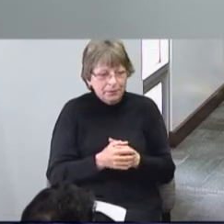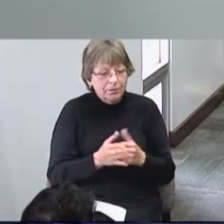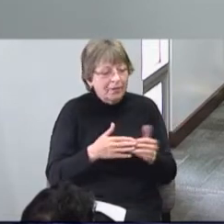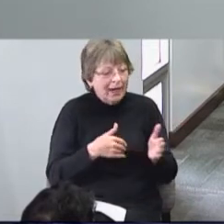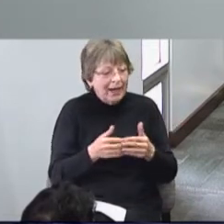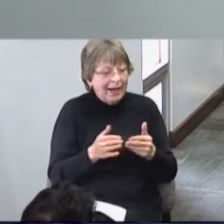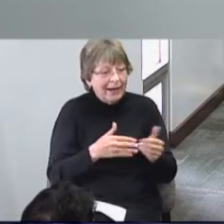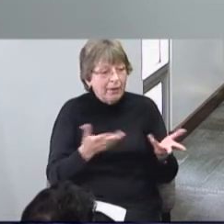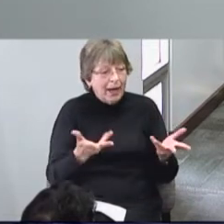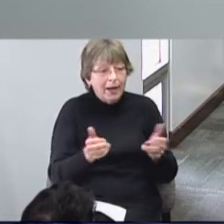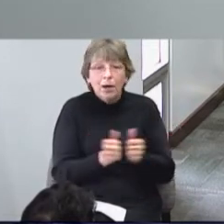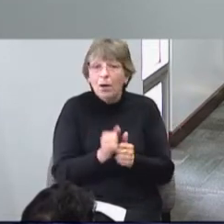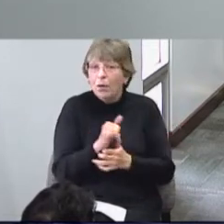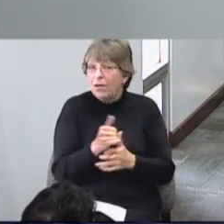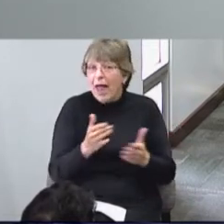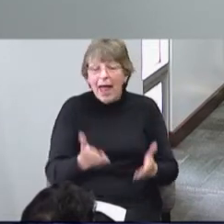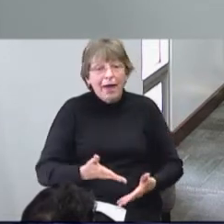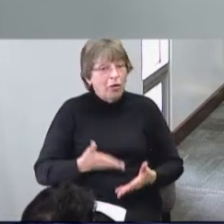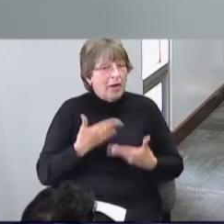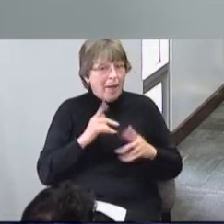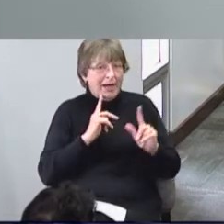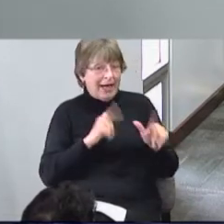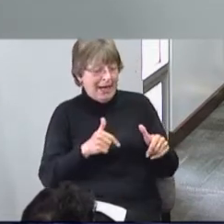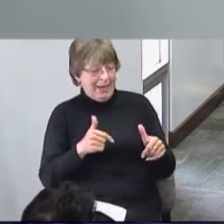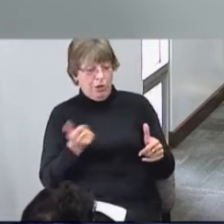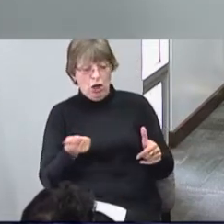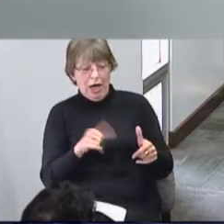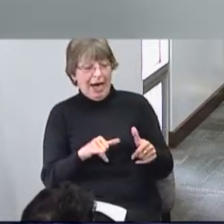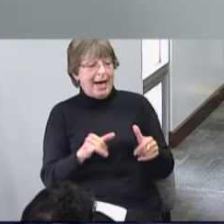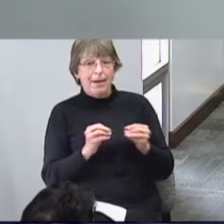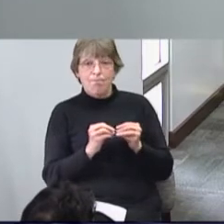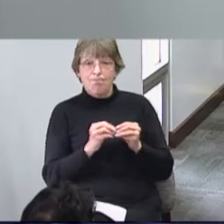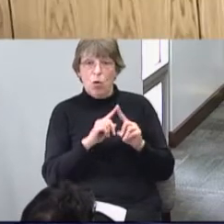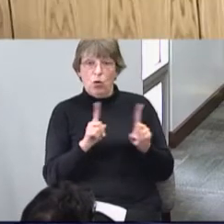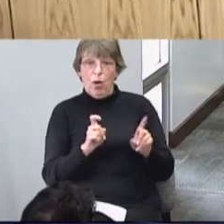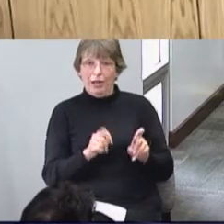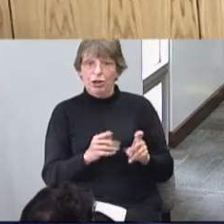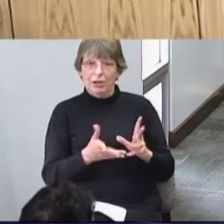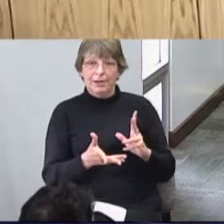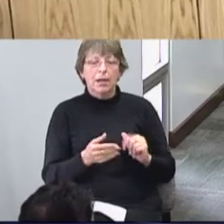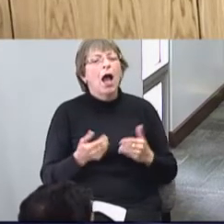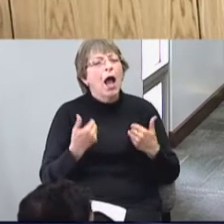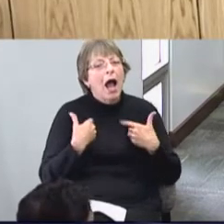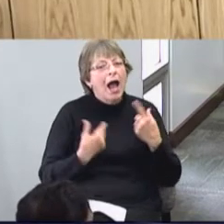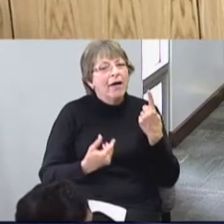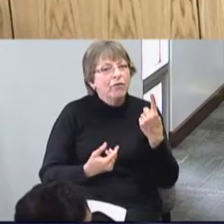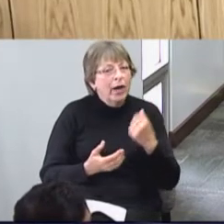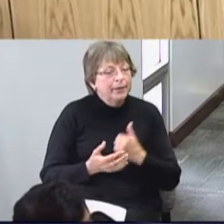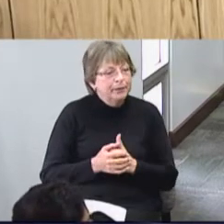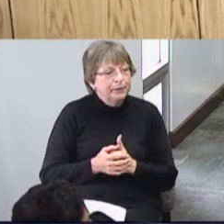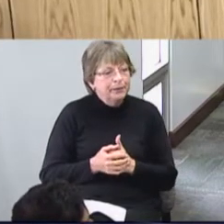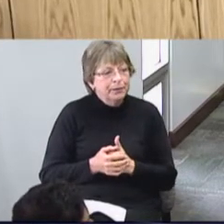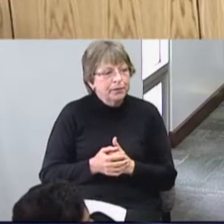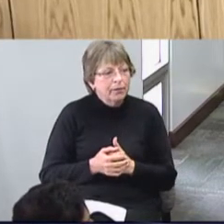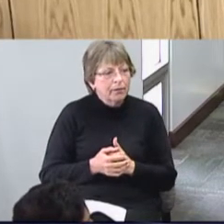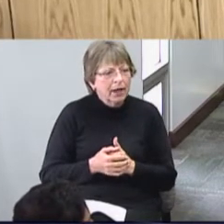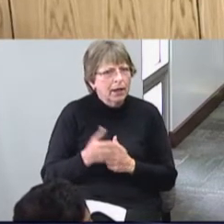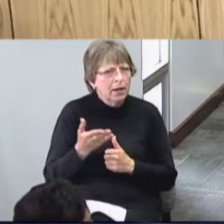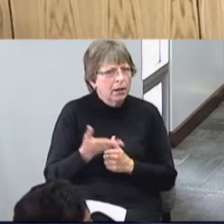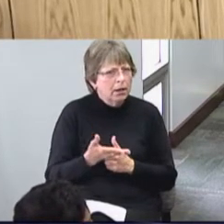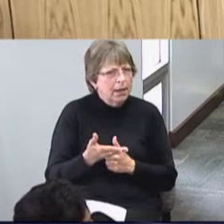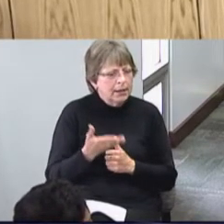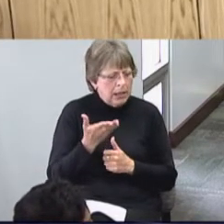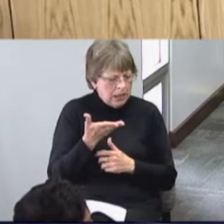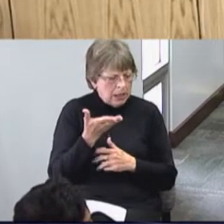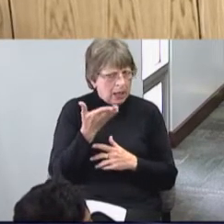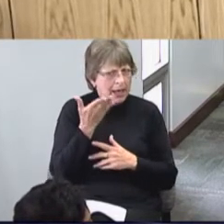but with that, I'd be happy to address any more questions that you might have. I had one. This one, is this